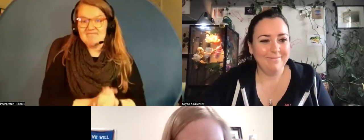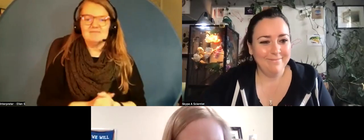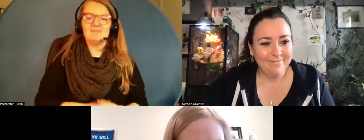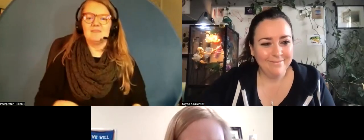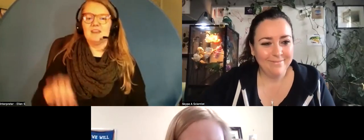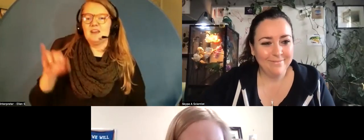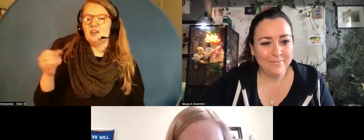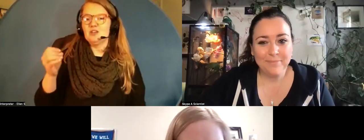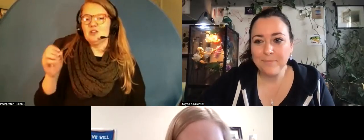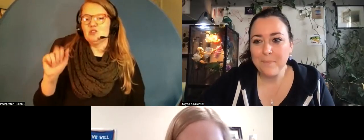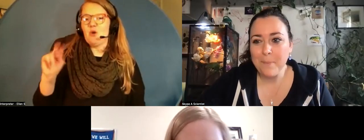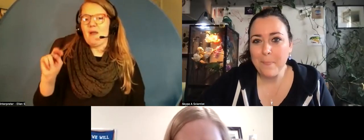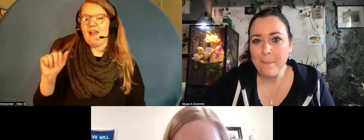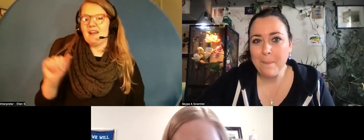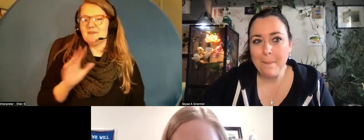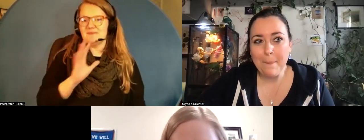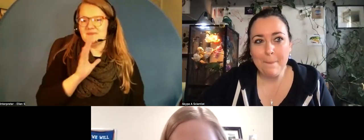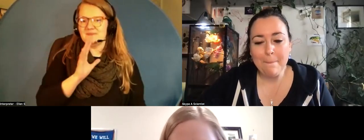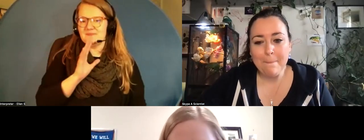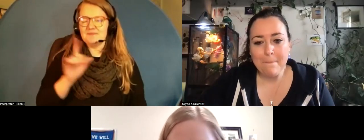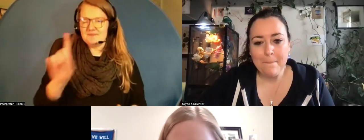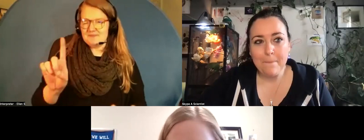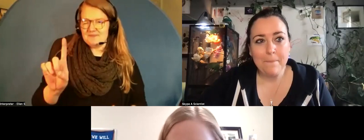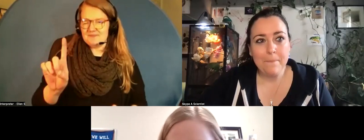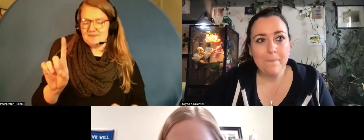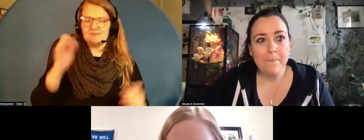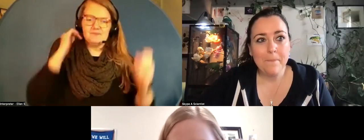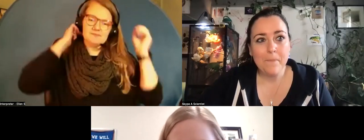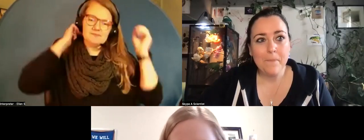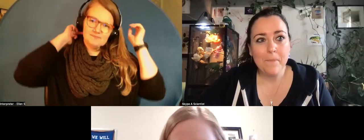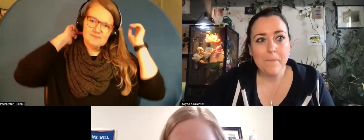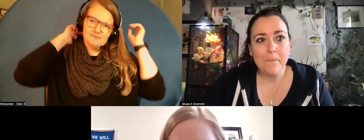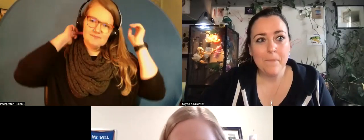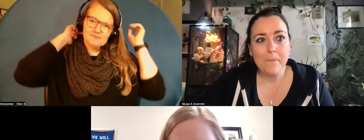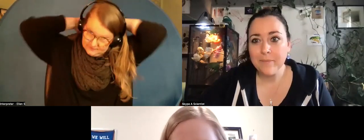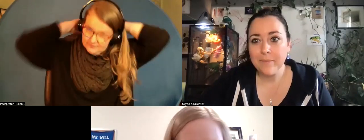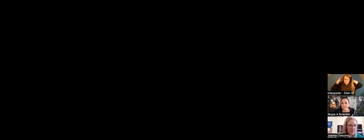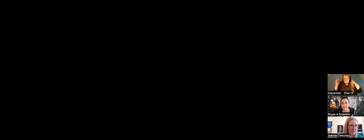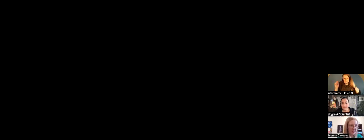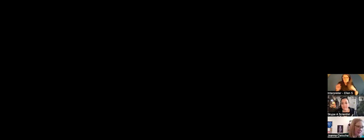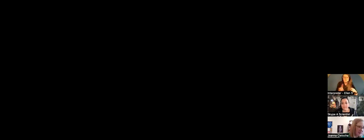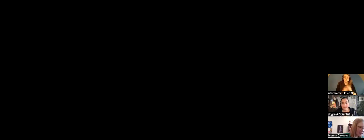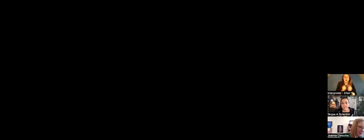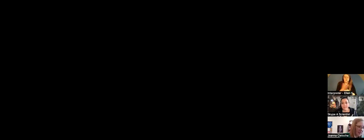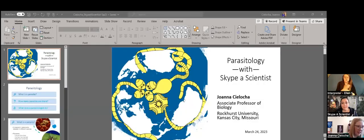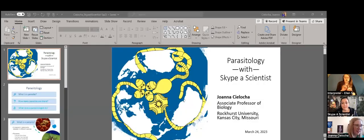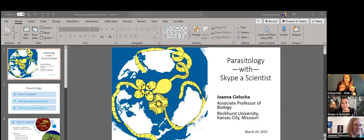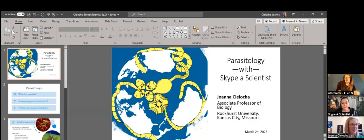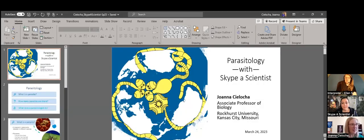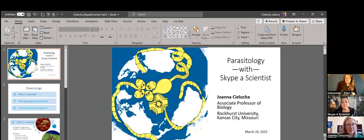give me just 1 second to start my screen share. I'll see if I can do this